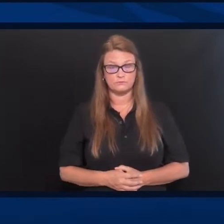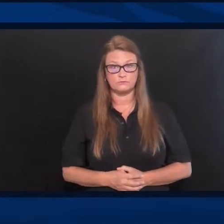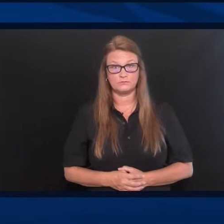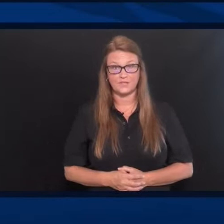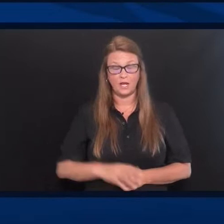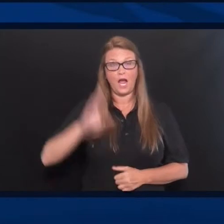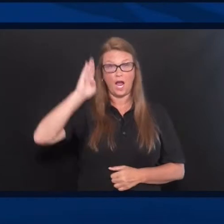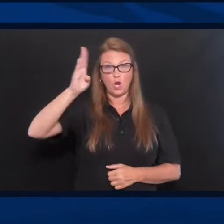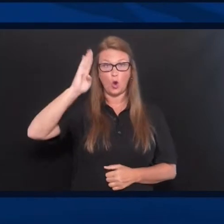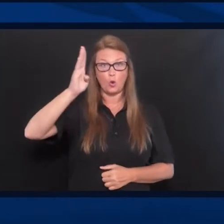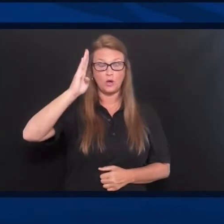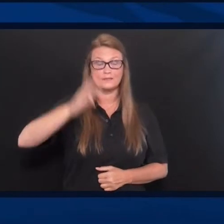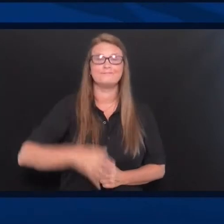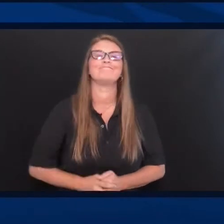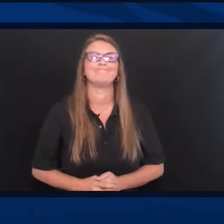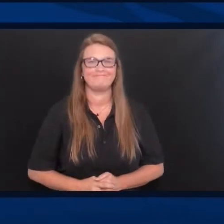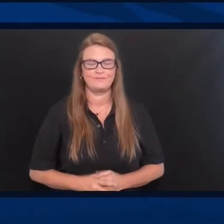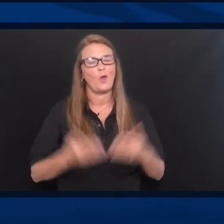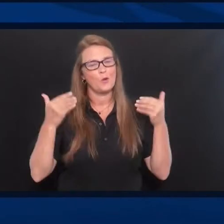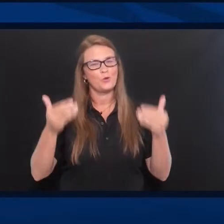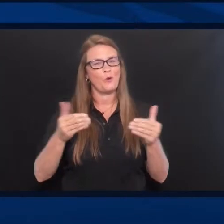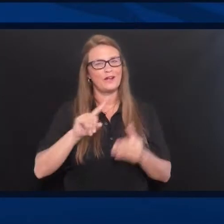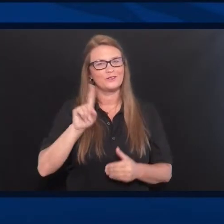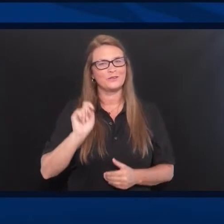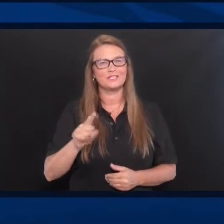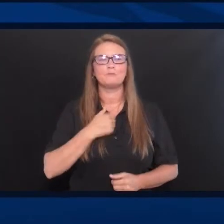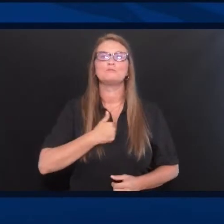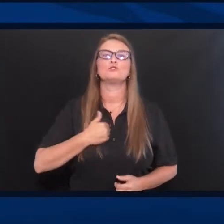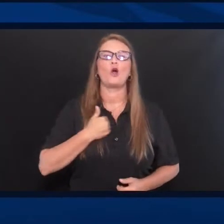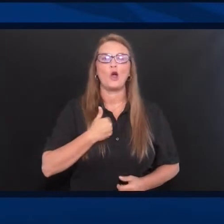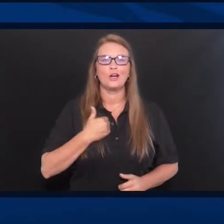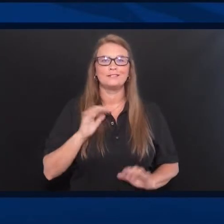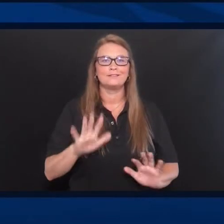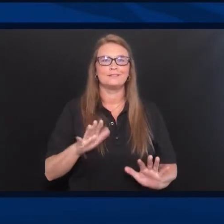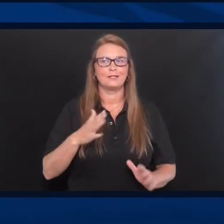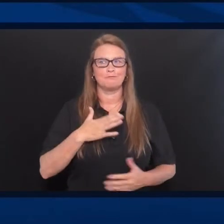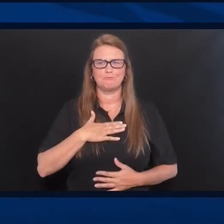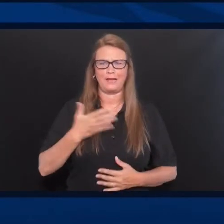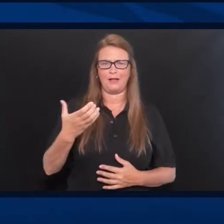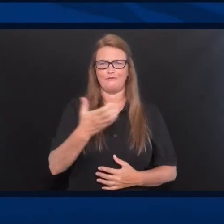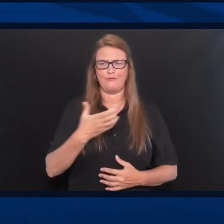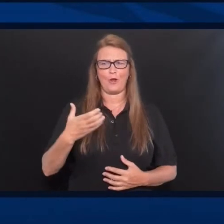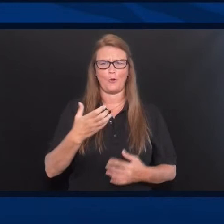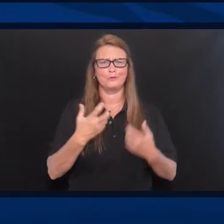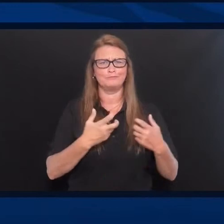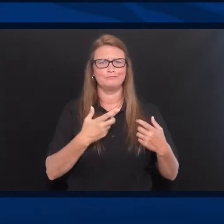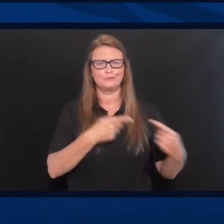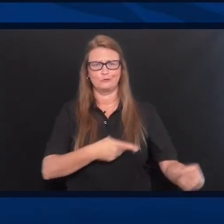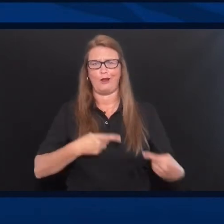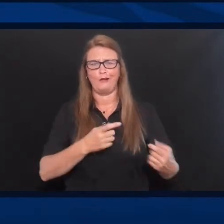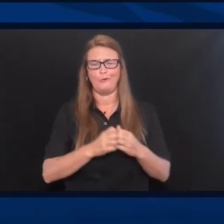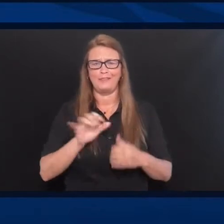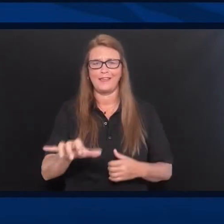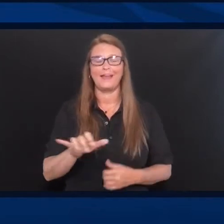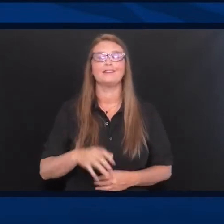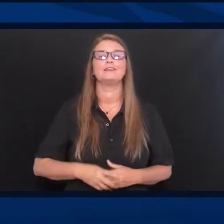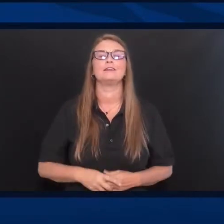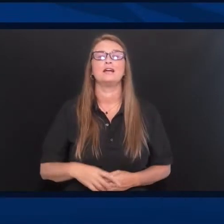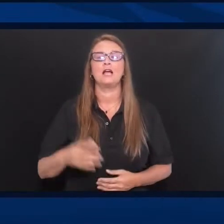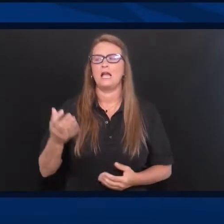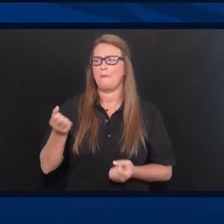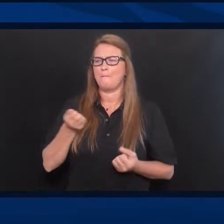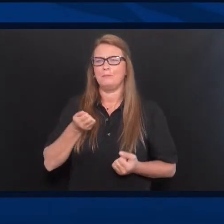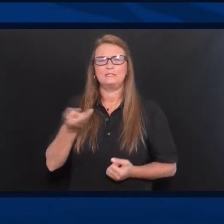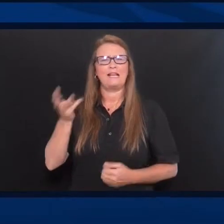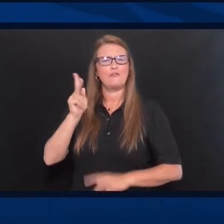Hello. Go ahead, Kenny. Sorry about that, guys. I was having a phone difficulty. I've been asked by several people, and I